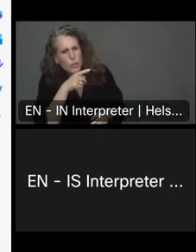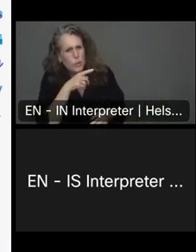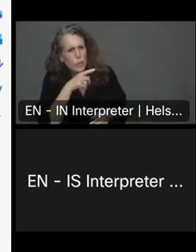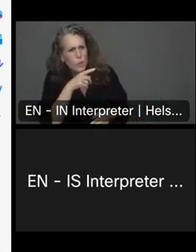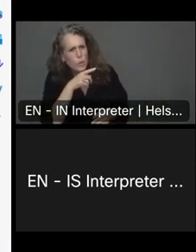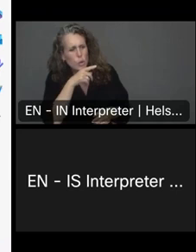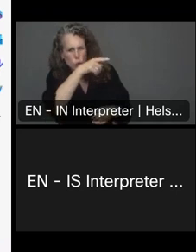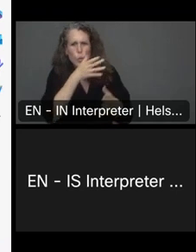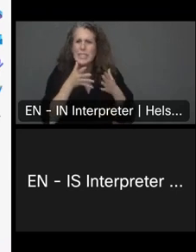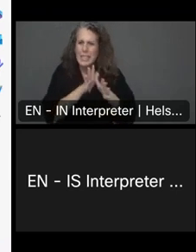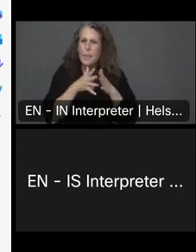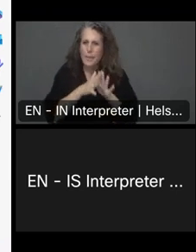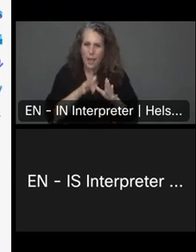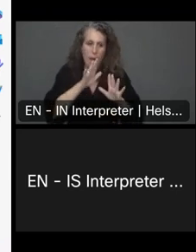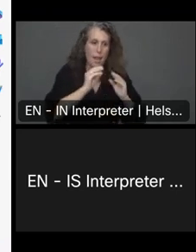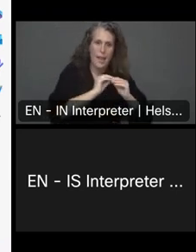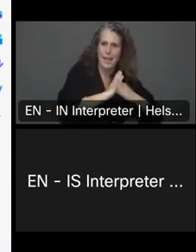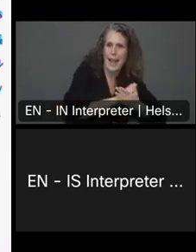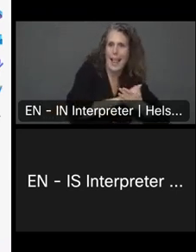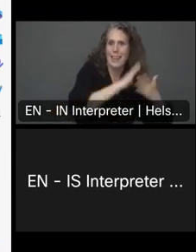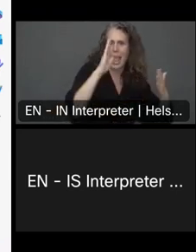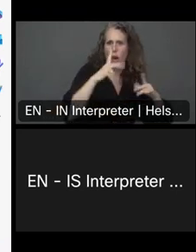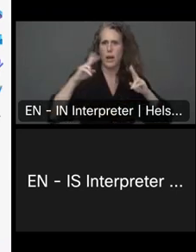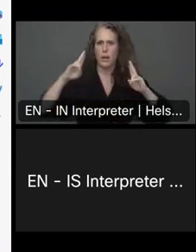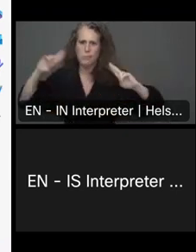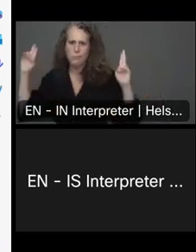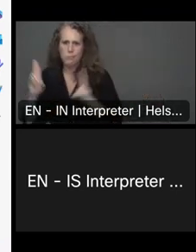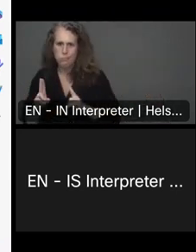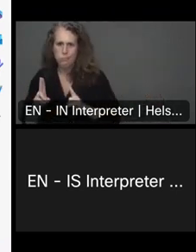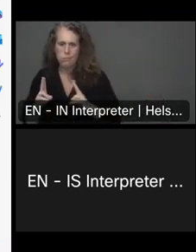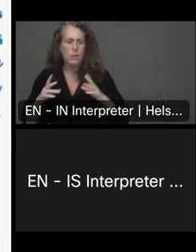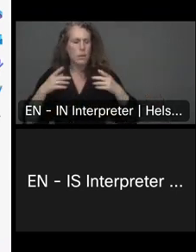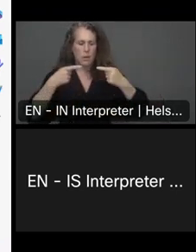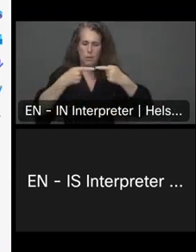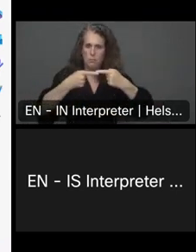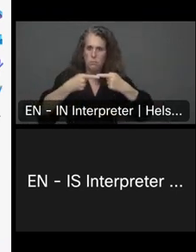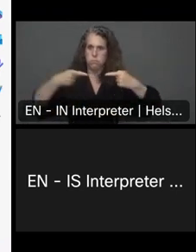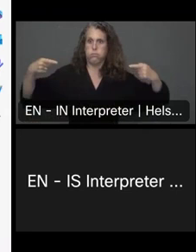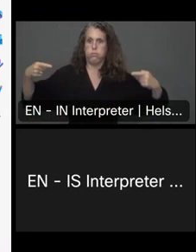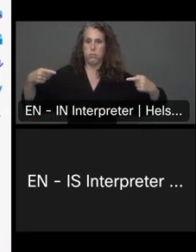war between clarity versus brevity, or economy versus